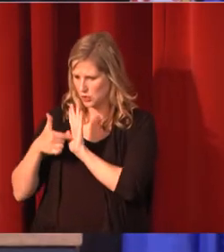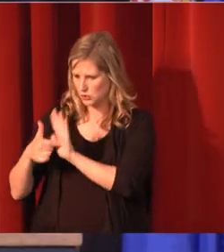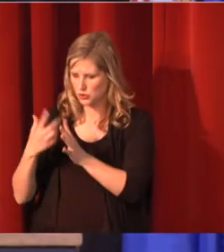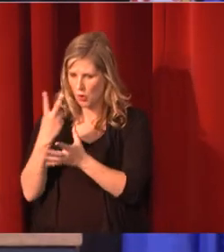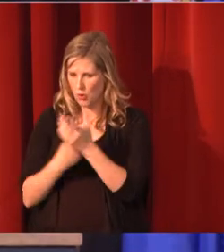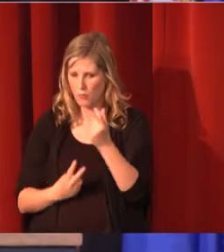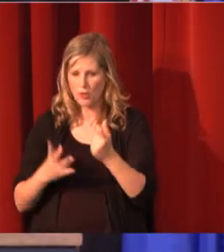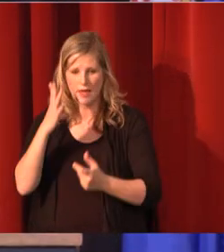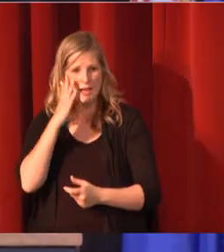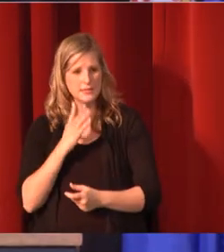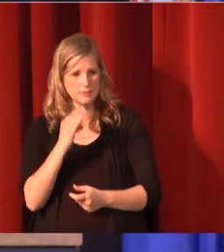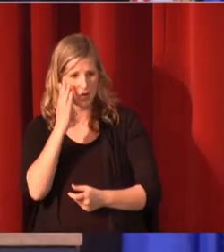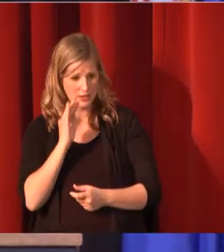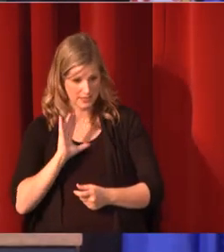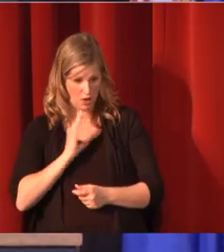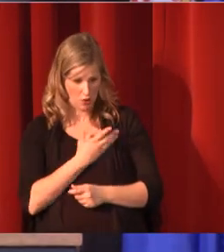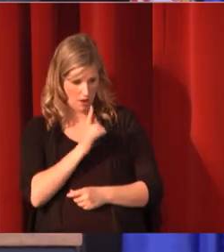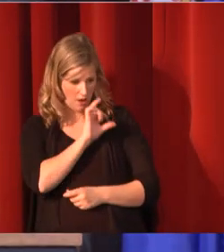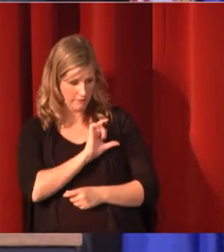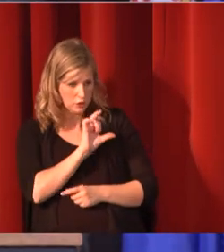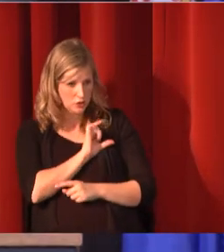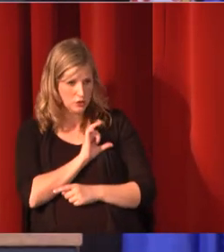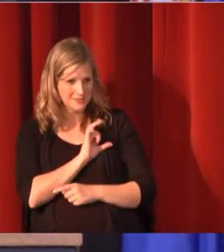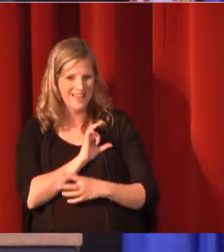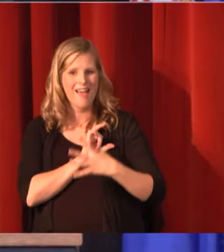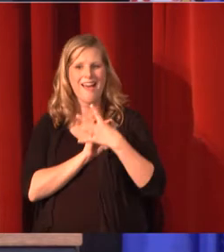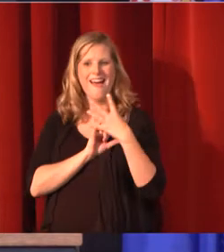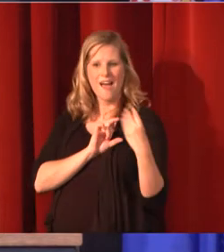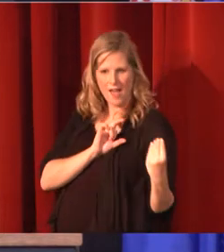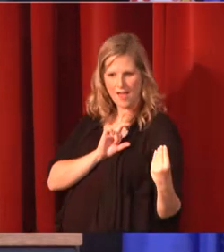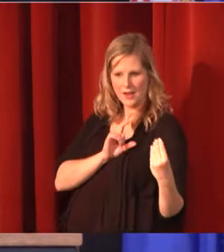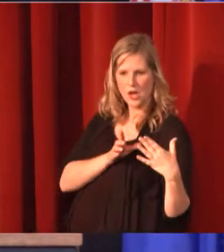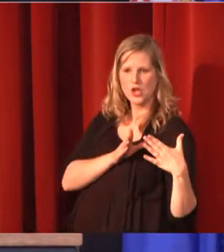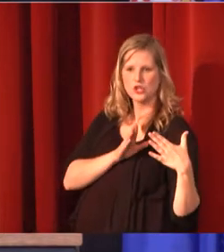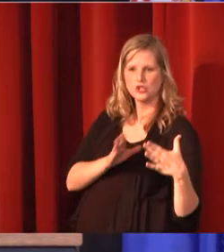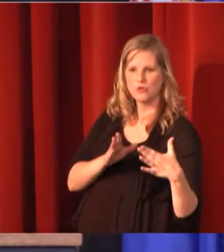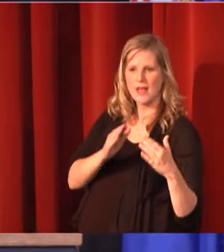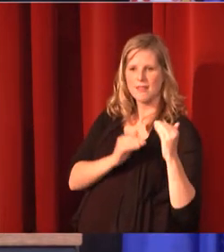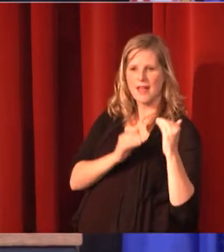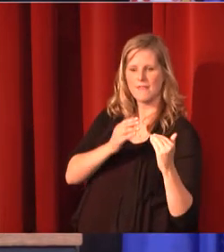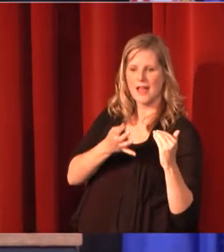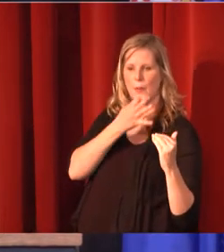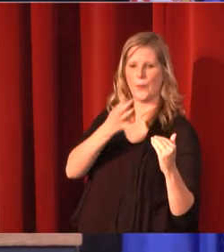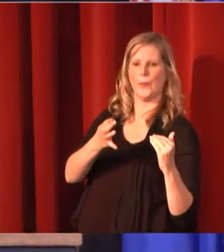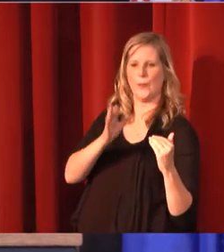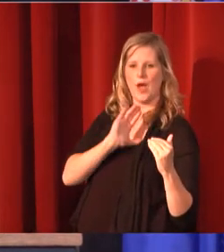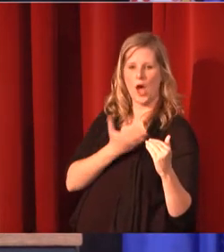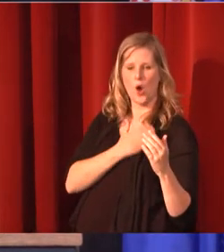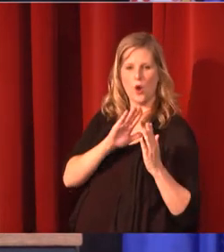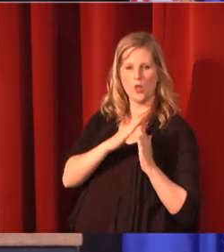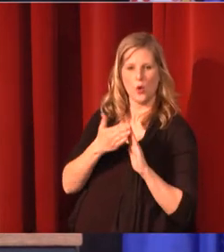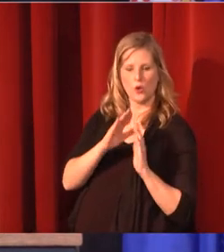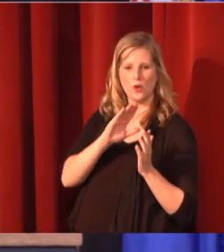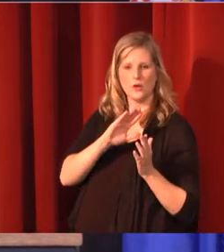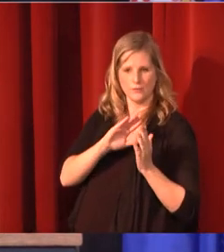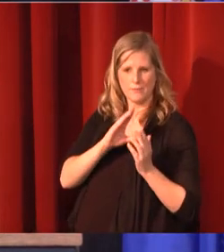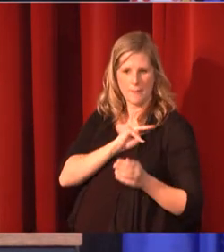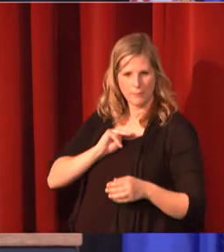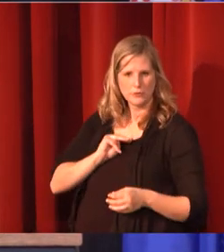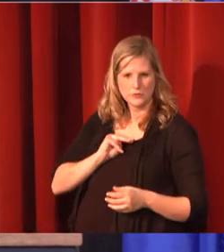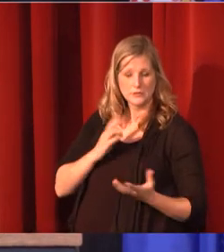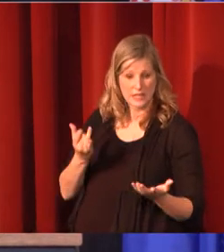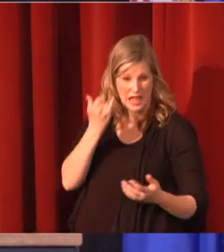the experiences of our officers and the street-level expertise of our local community members if you